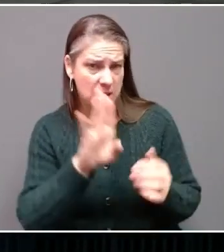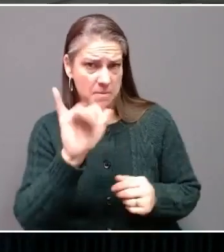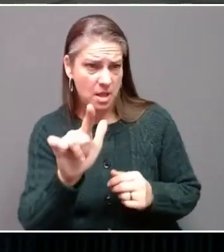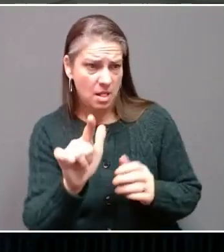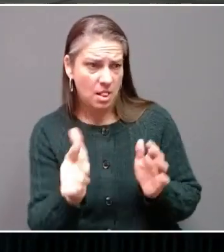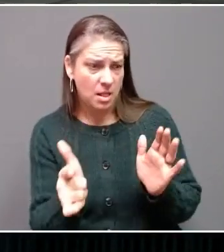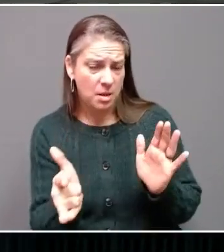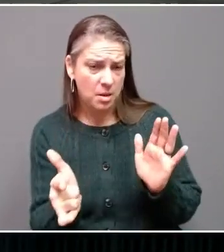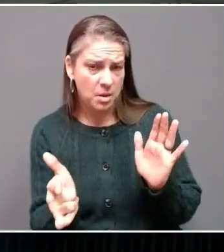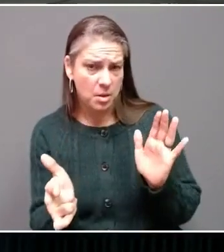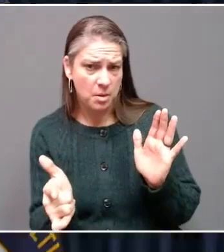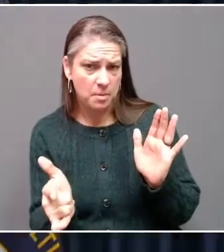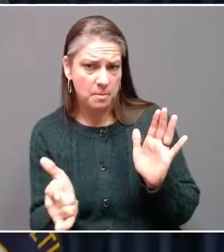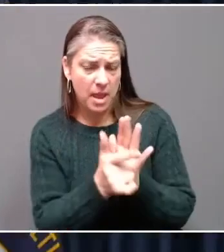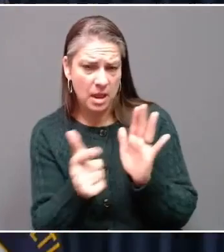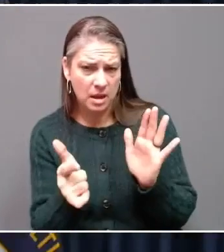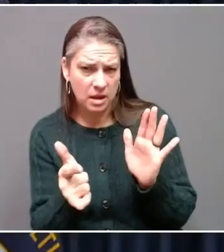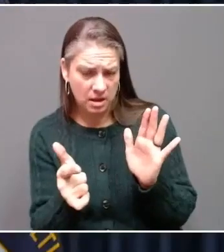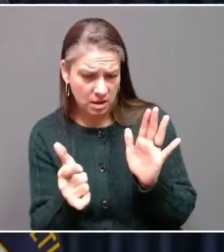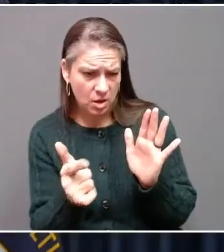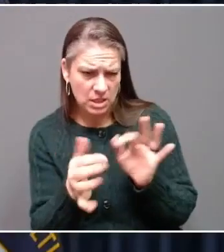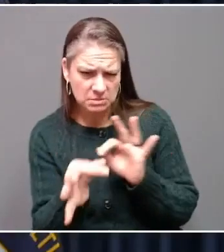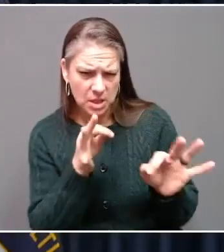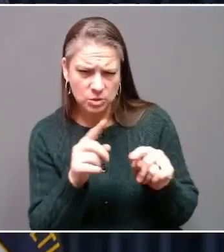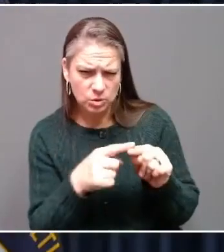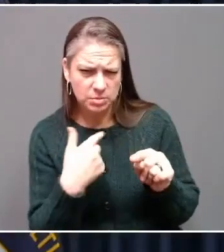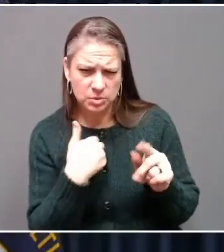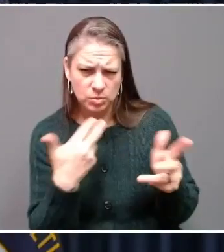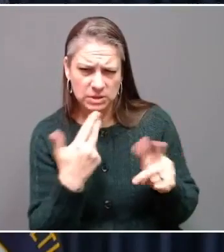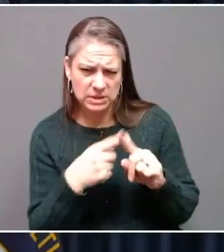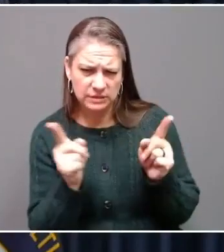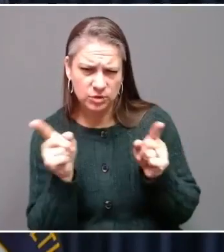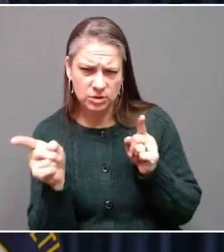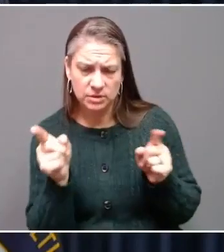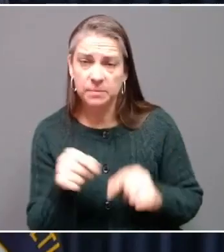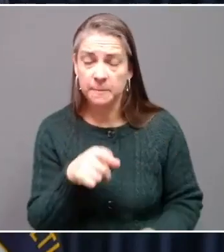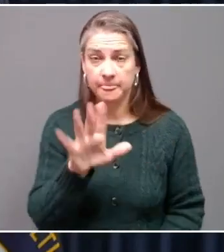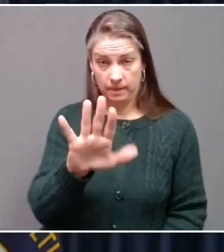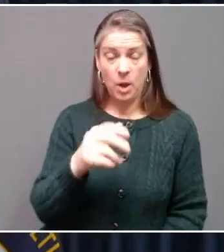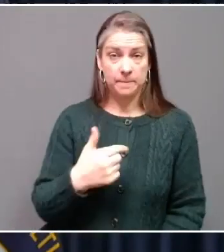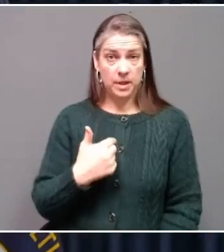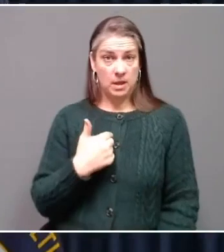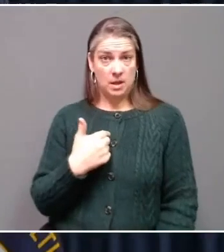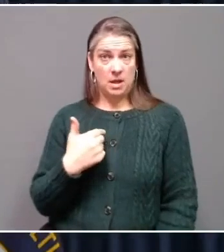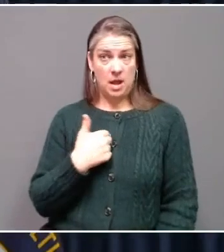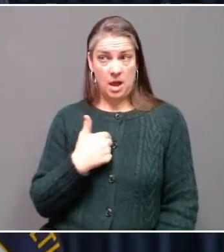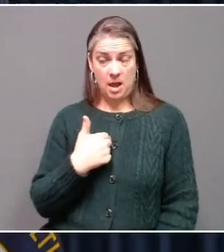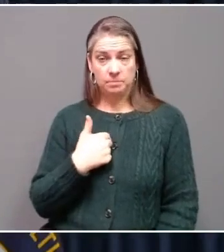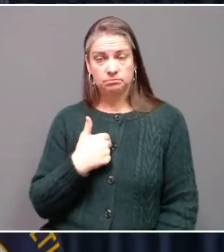I wonder if you could kind of explain the difference. Sure. So I am a